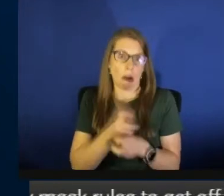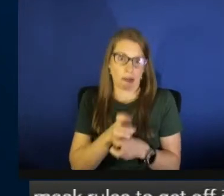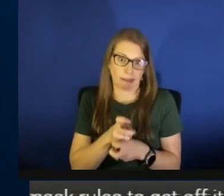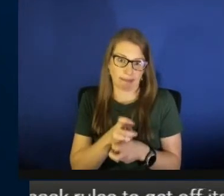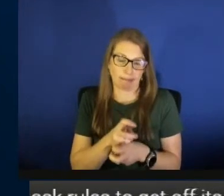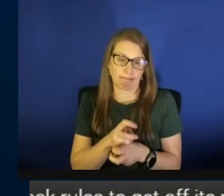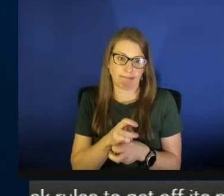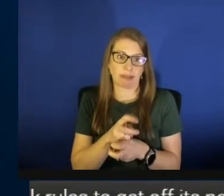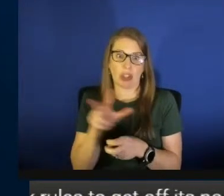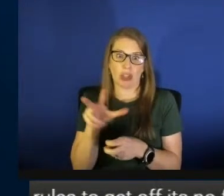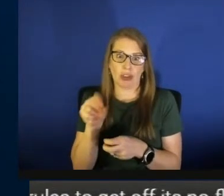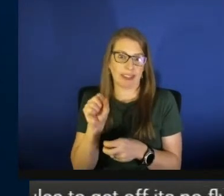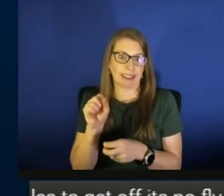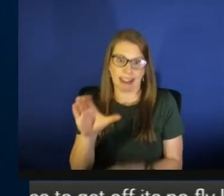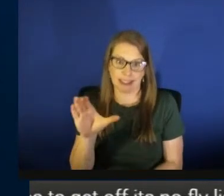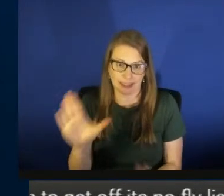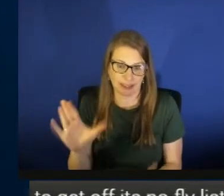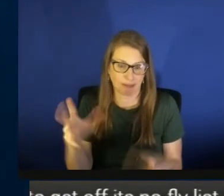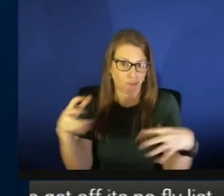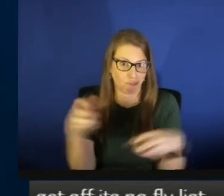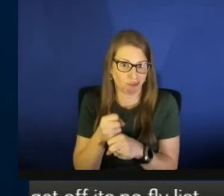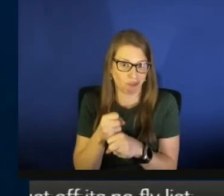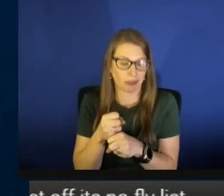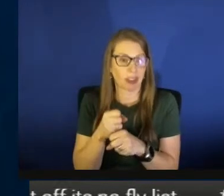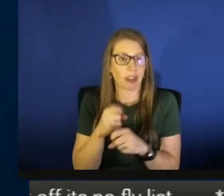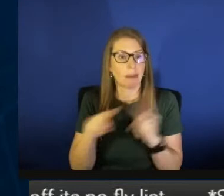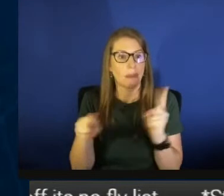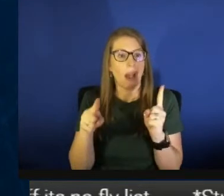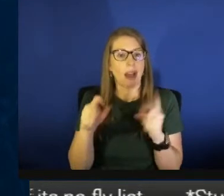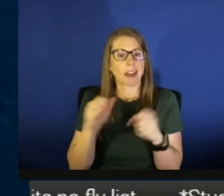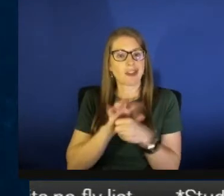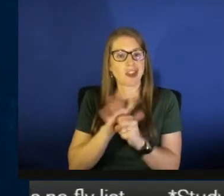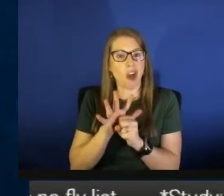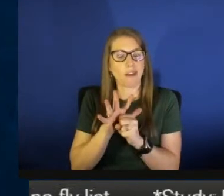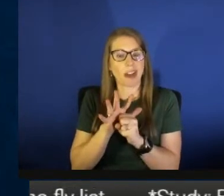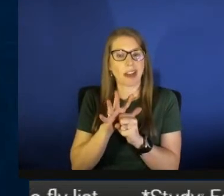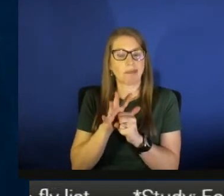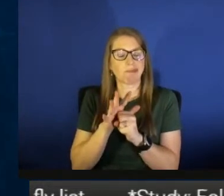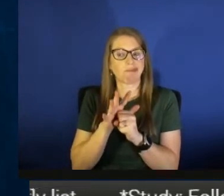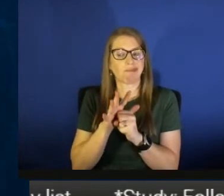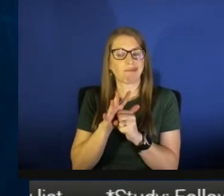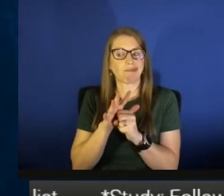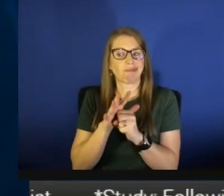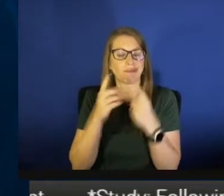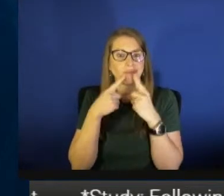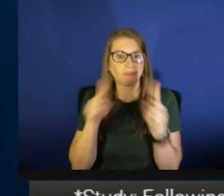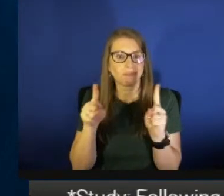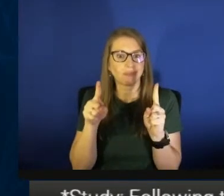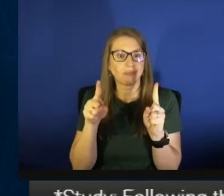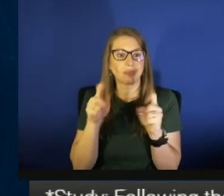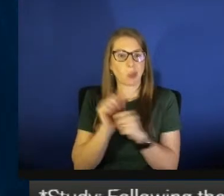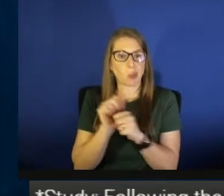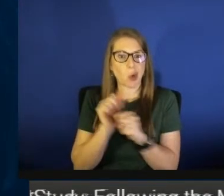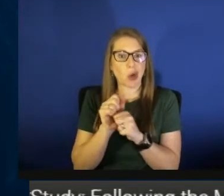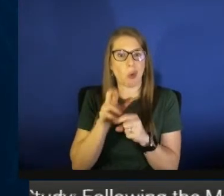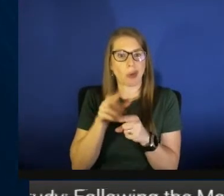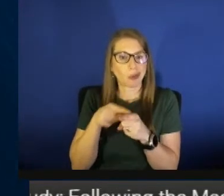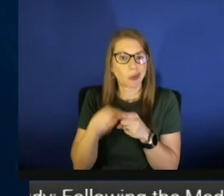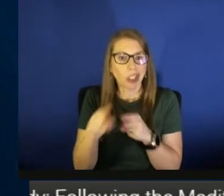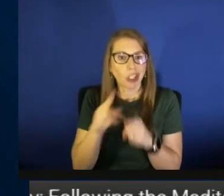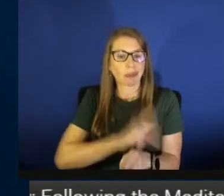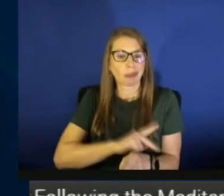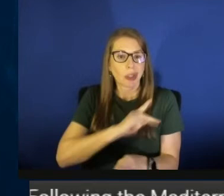30 seconds or so, but what has covering this pandemic taught you, just even personally or through your career, your